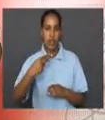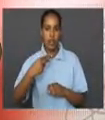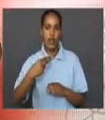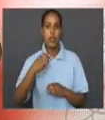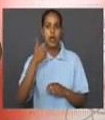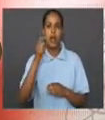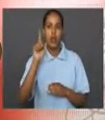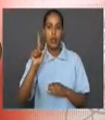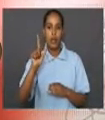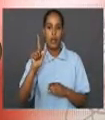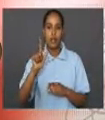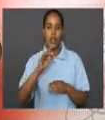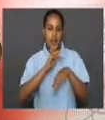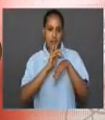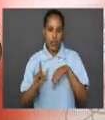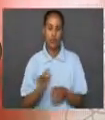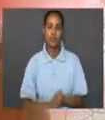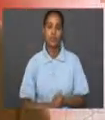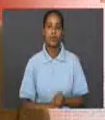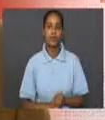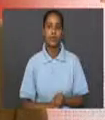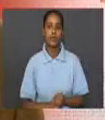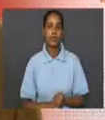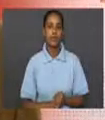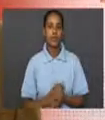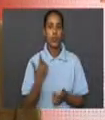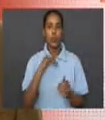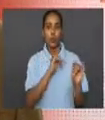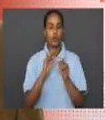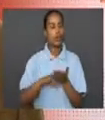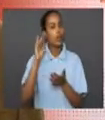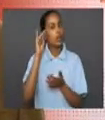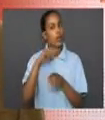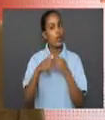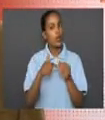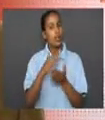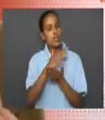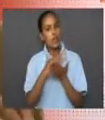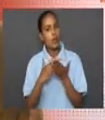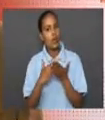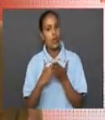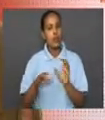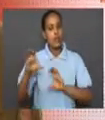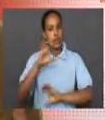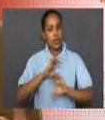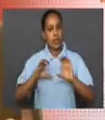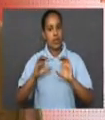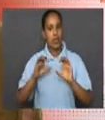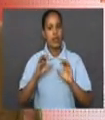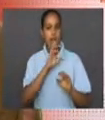by aluminium in a vacuum. We also learned about some of the